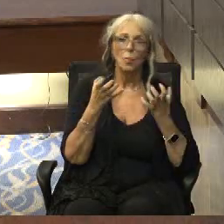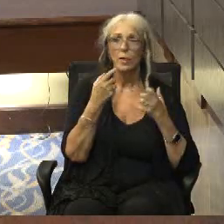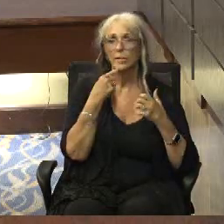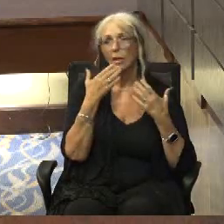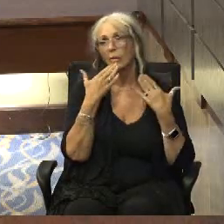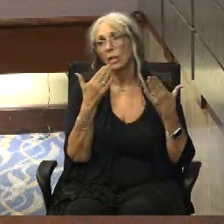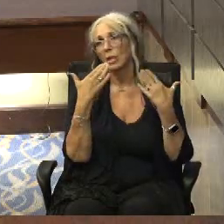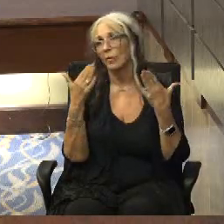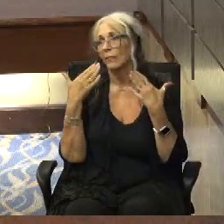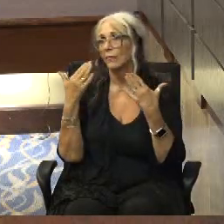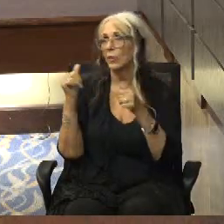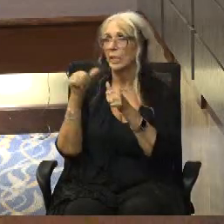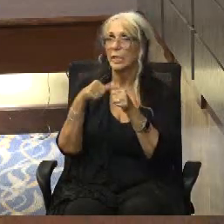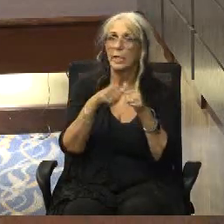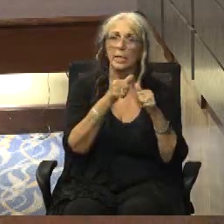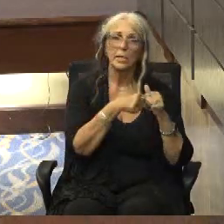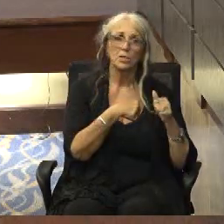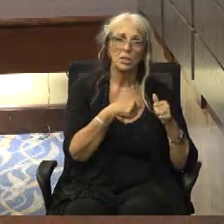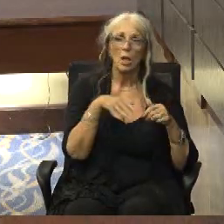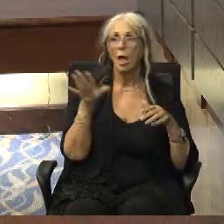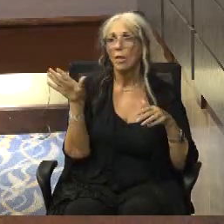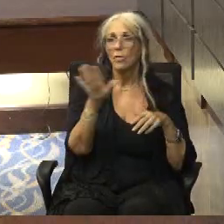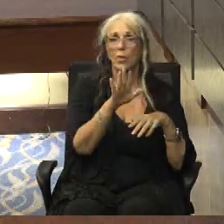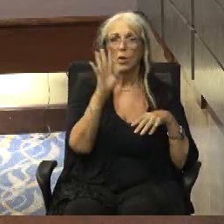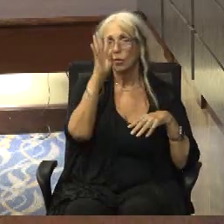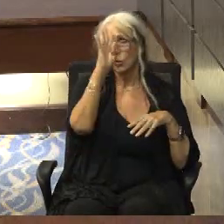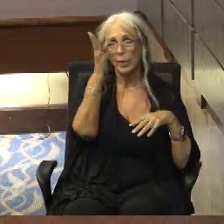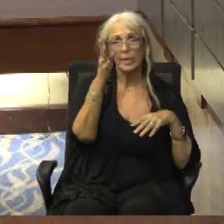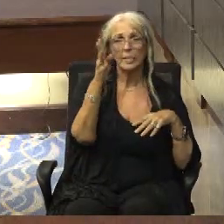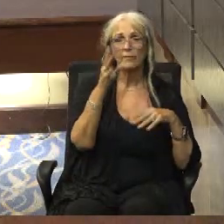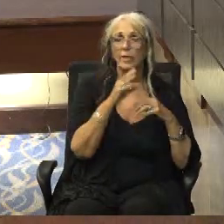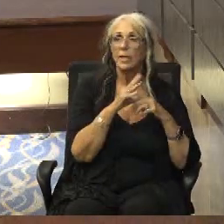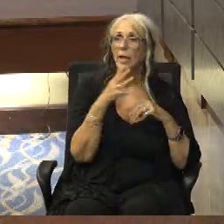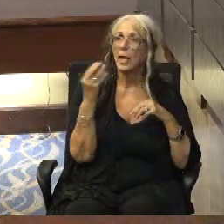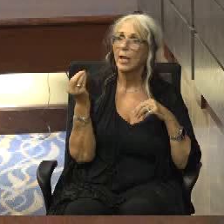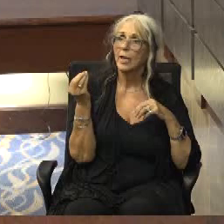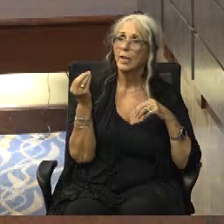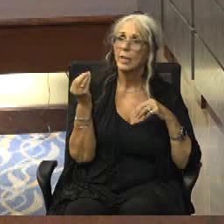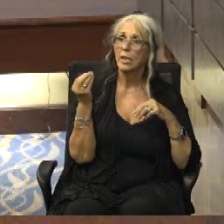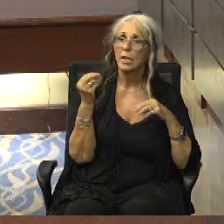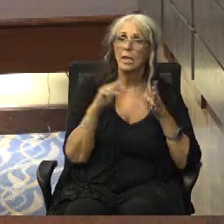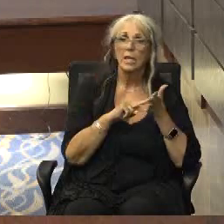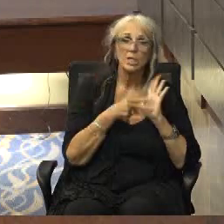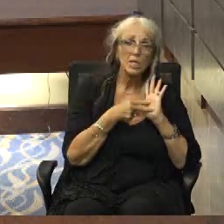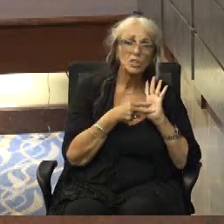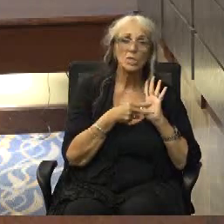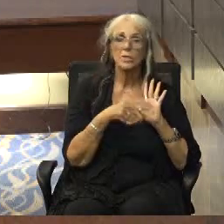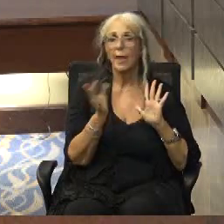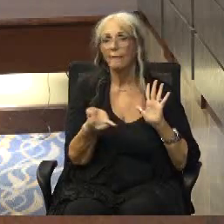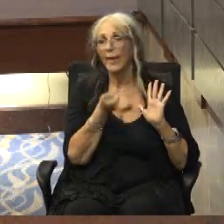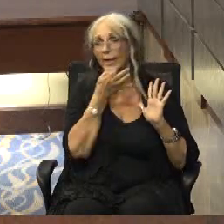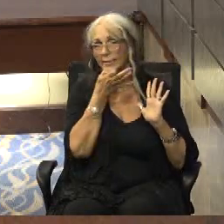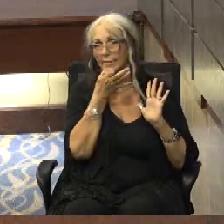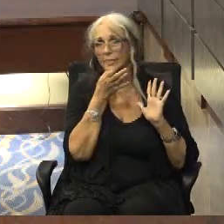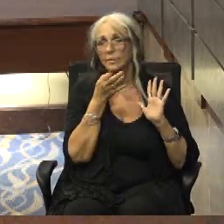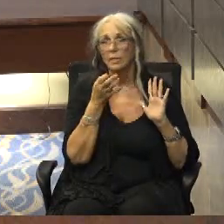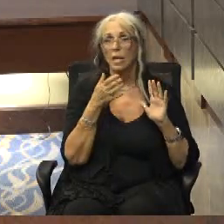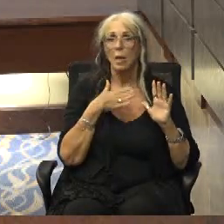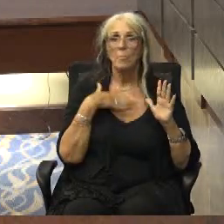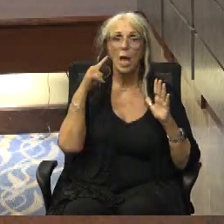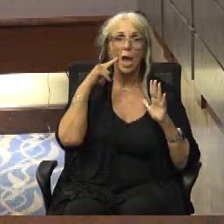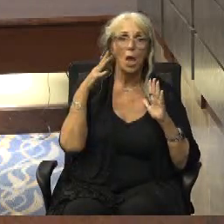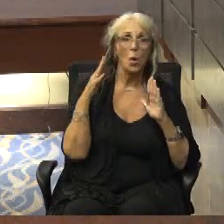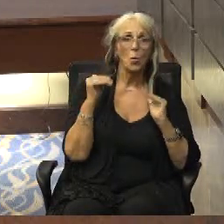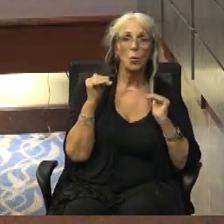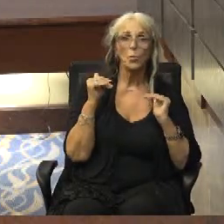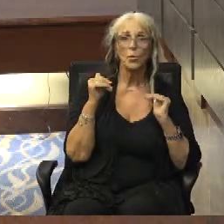I am for each of them and their creativity and their intentionality and their excellence. And so my hope is that this